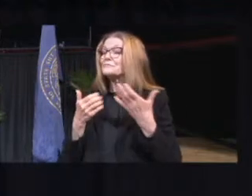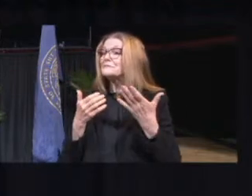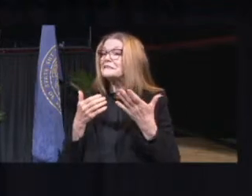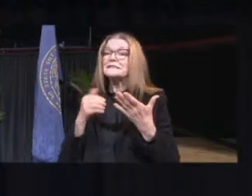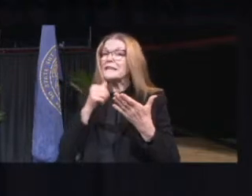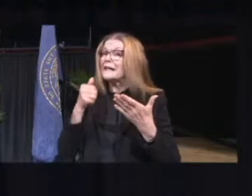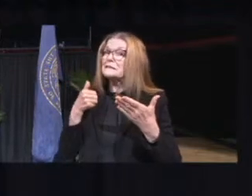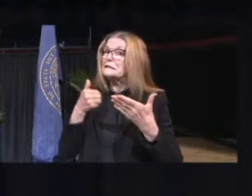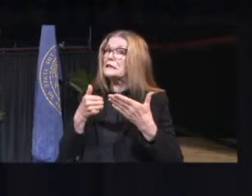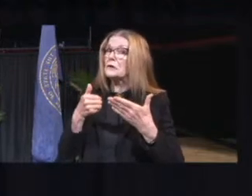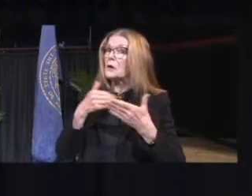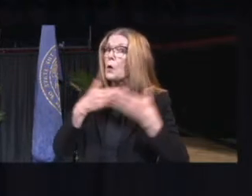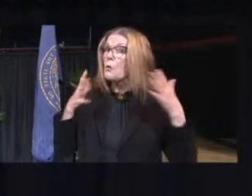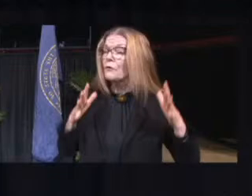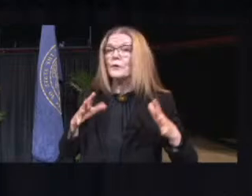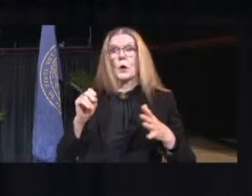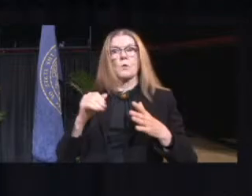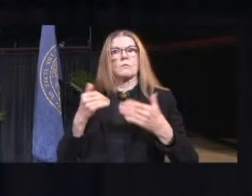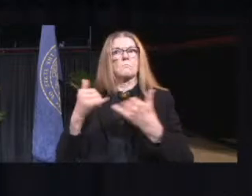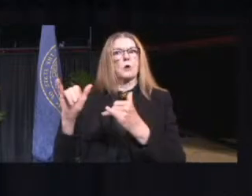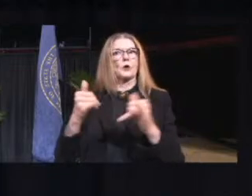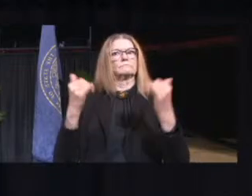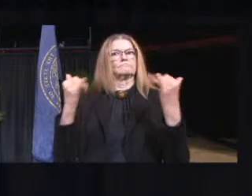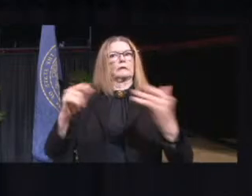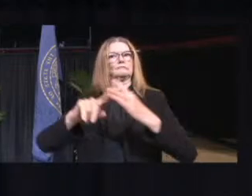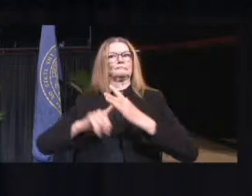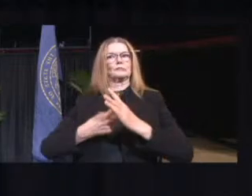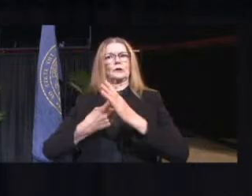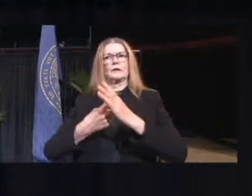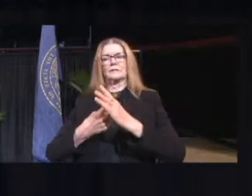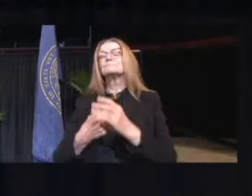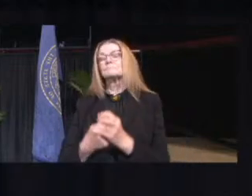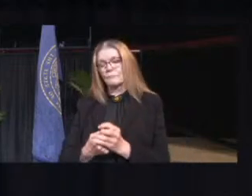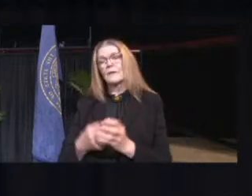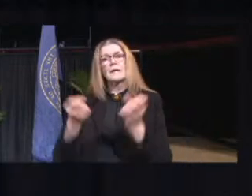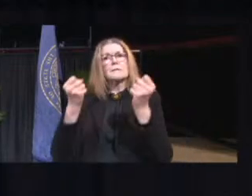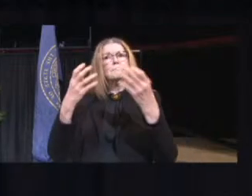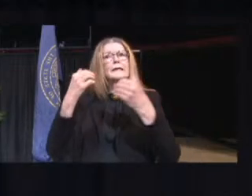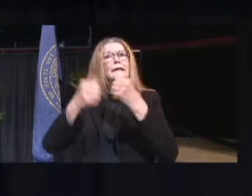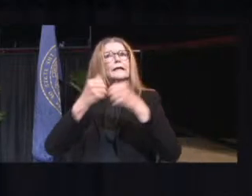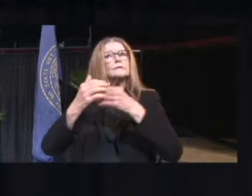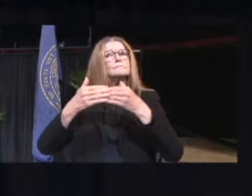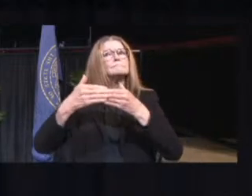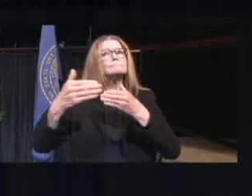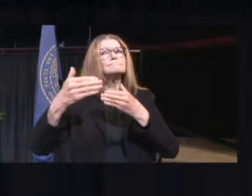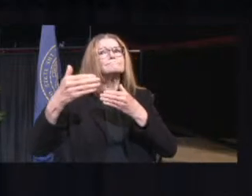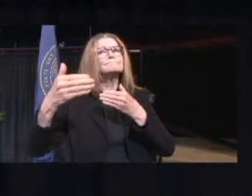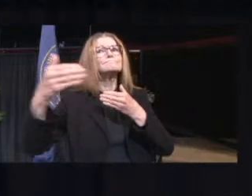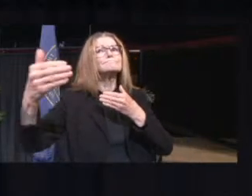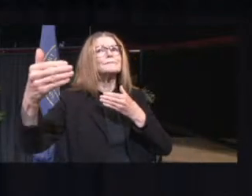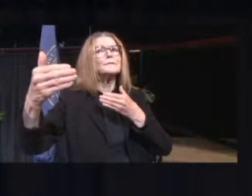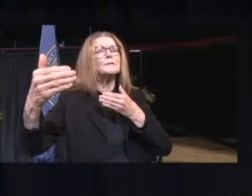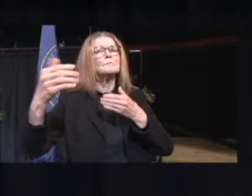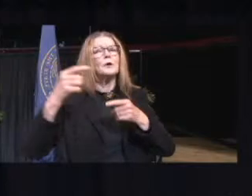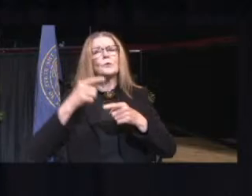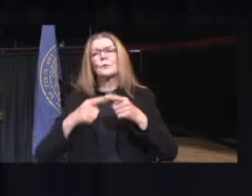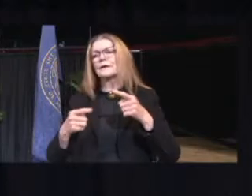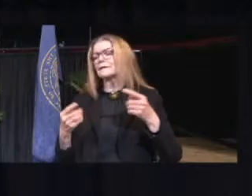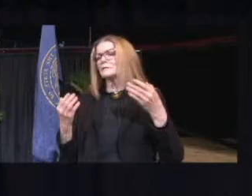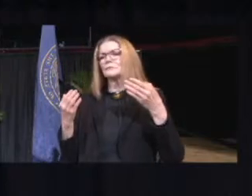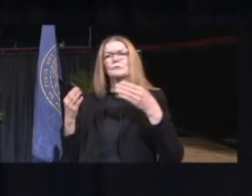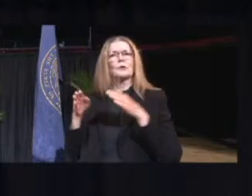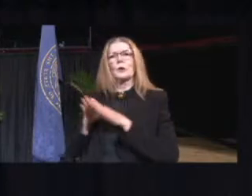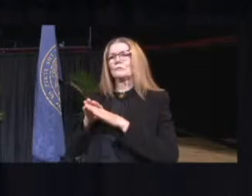started. We have many years ahead of us, but we can now close the chapter on this adventure and embark upon